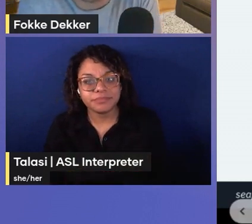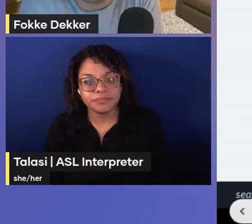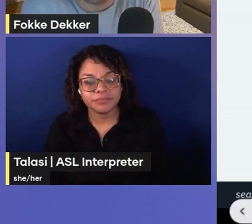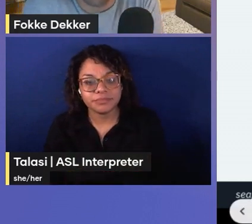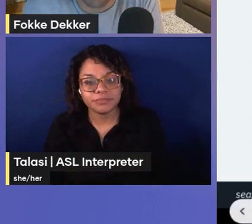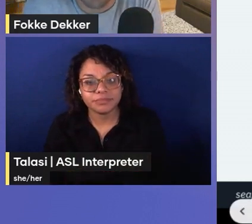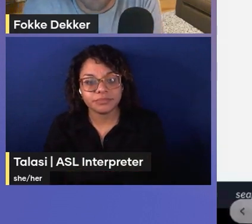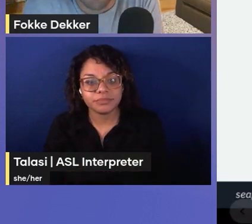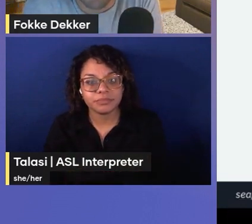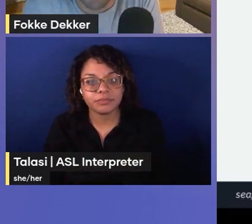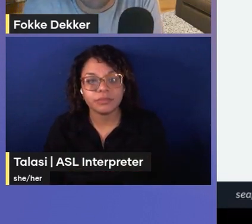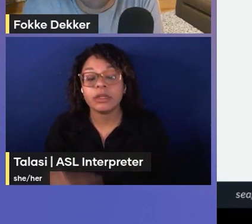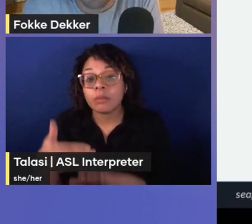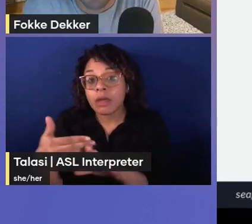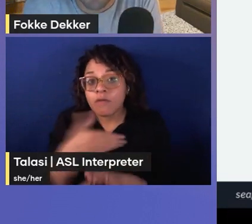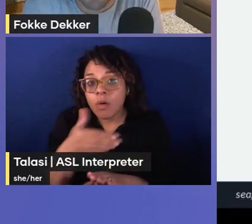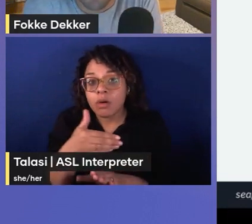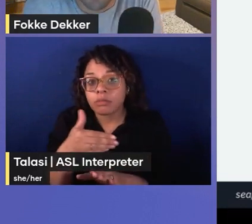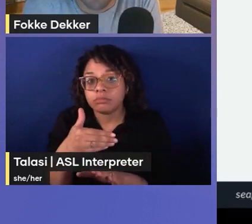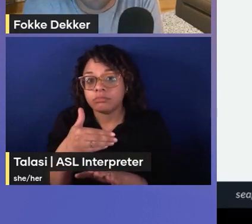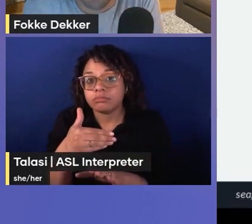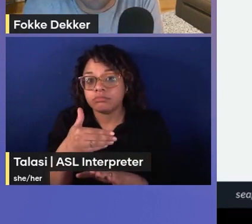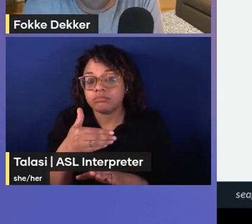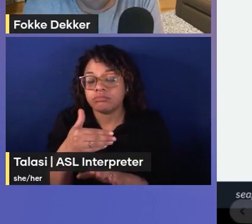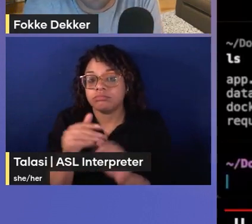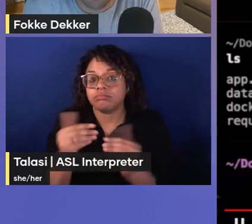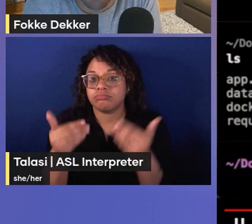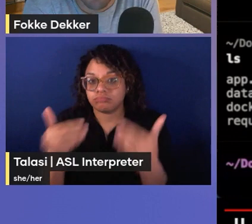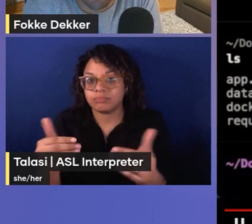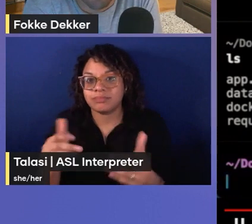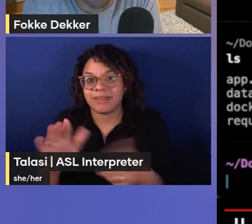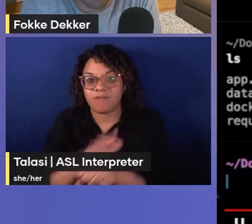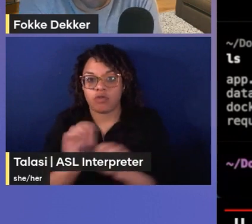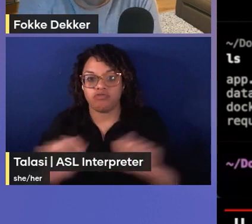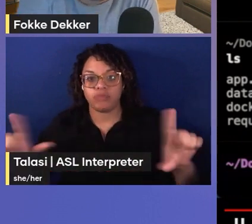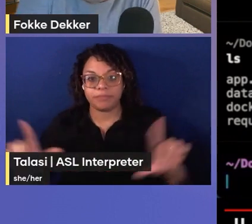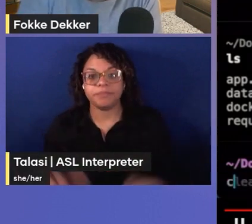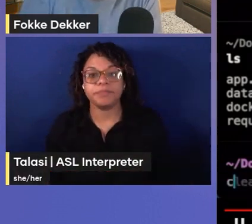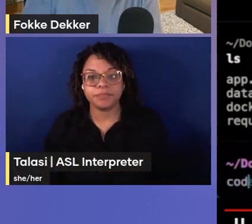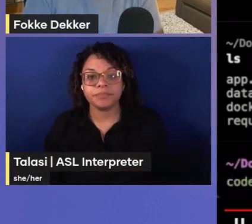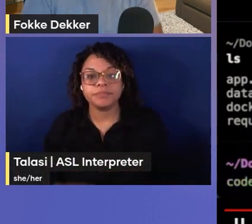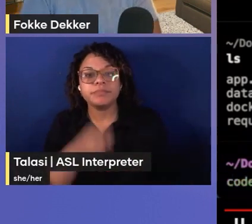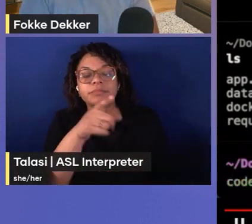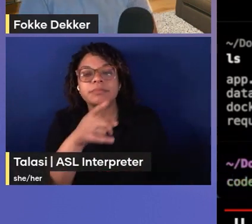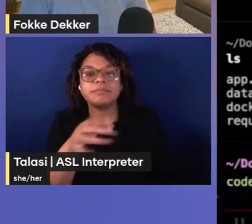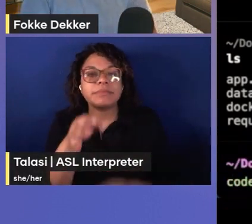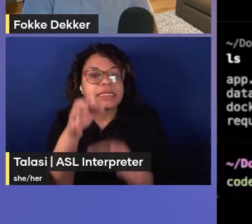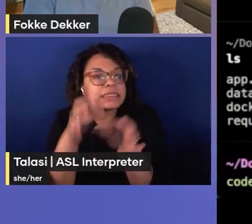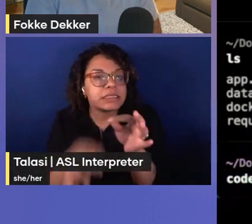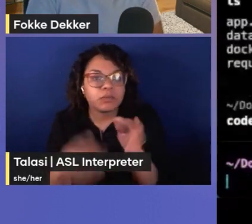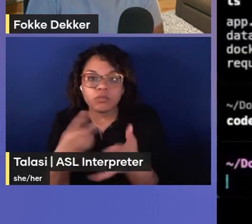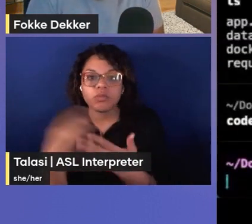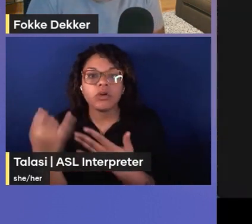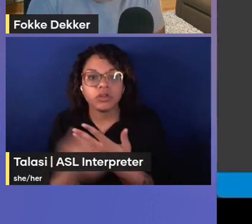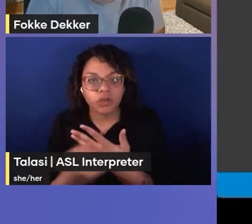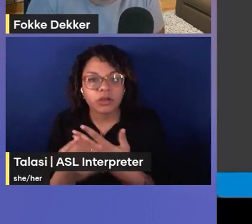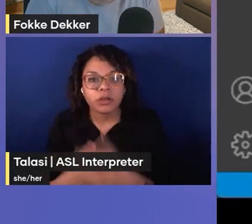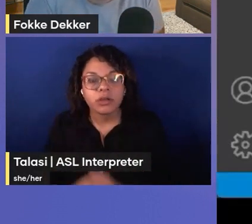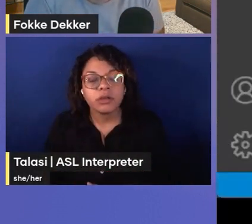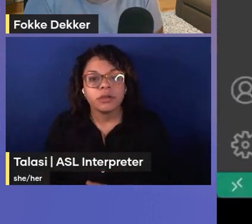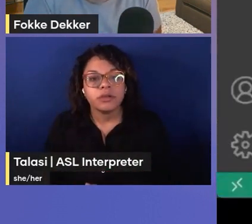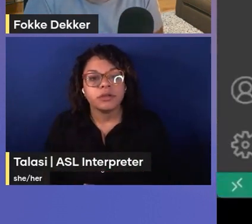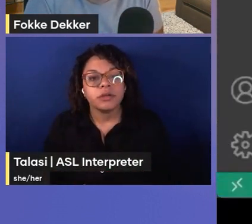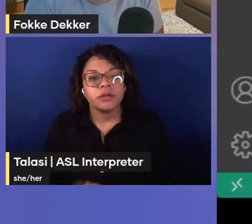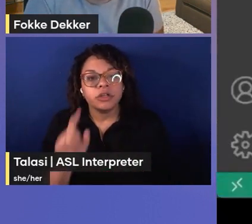think before we do that, if you can hit full screen. So here we're in a simple project. We're just going to